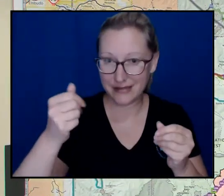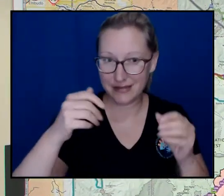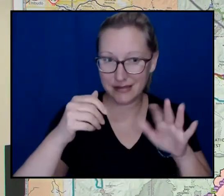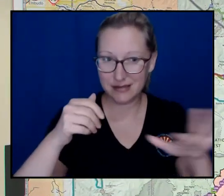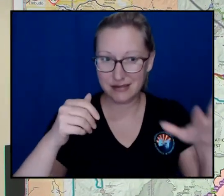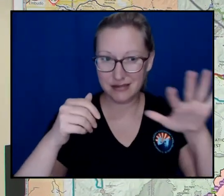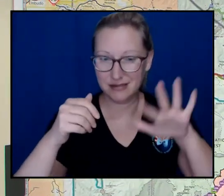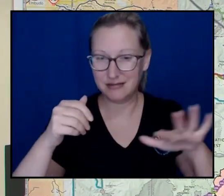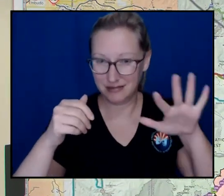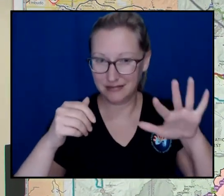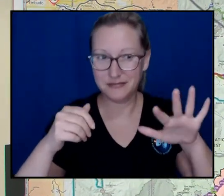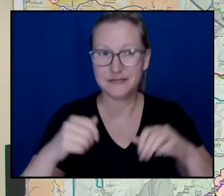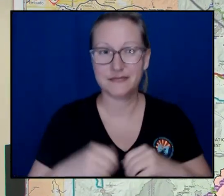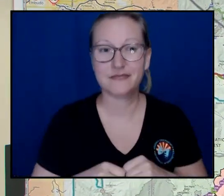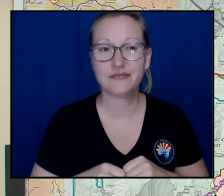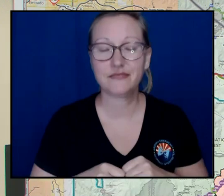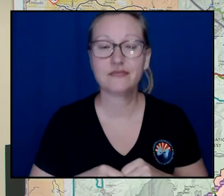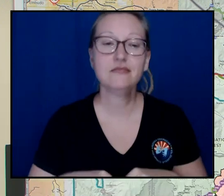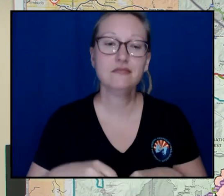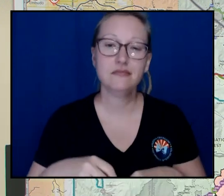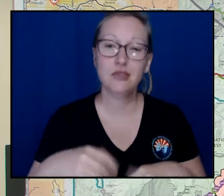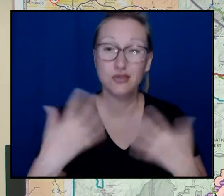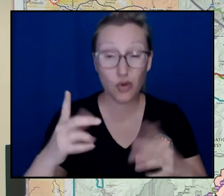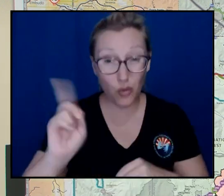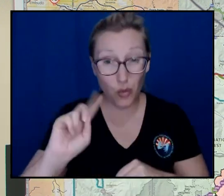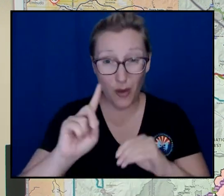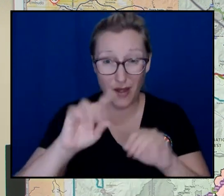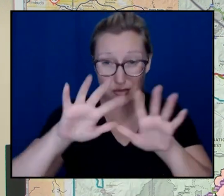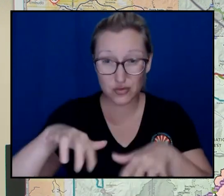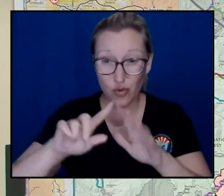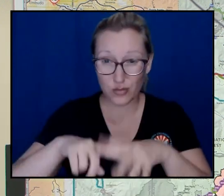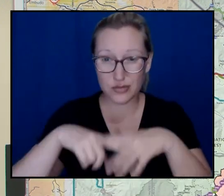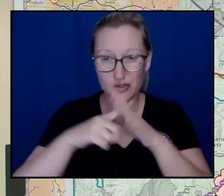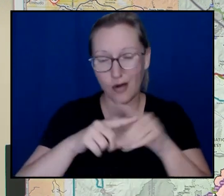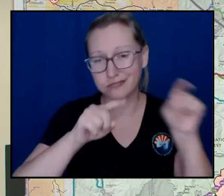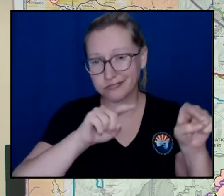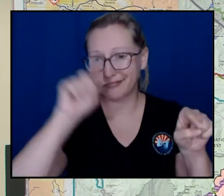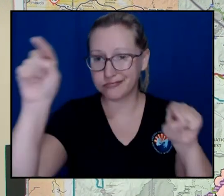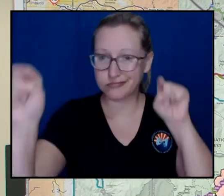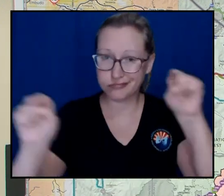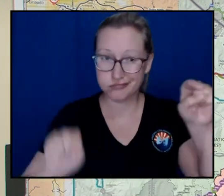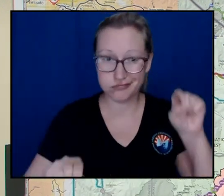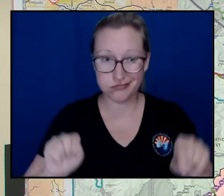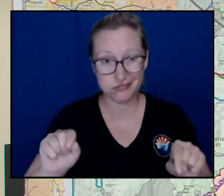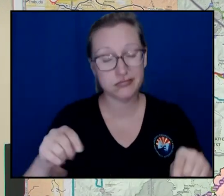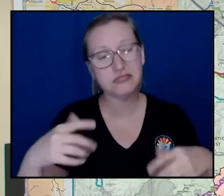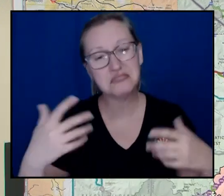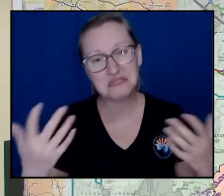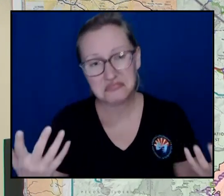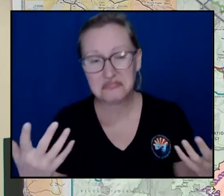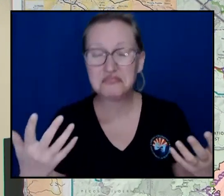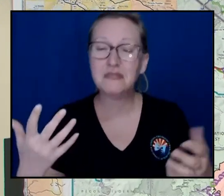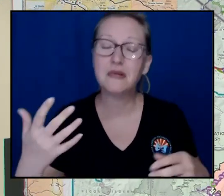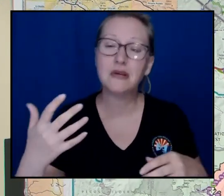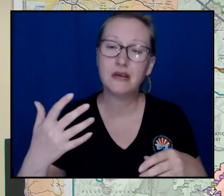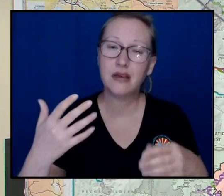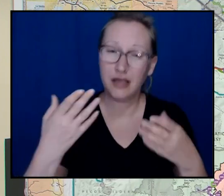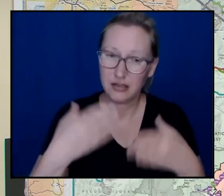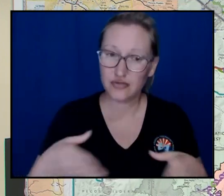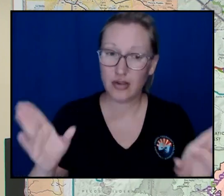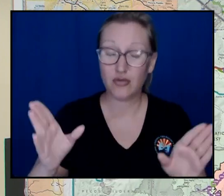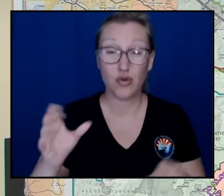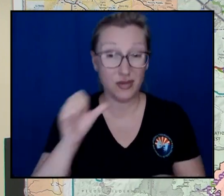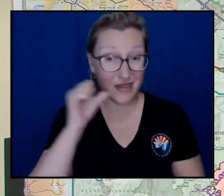storms initiate today. But as far as our coverage goes, we're looking at a pretty decent reduction from yesterday.